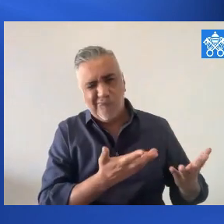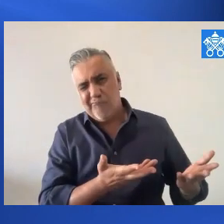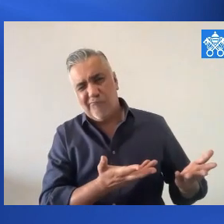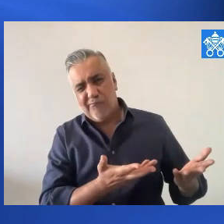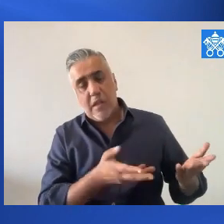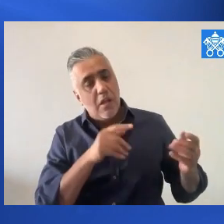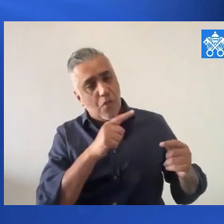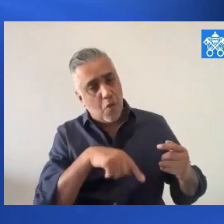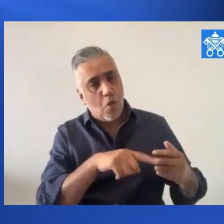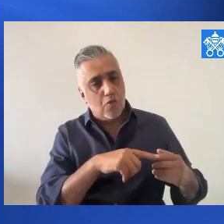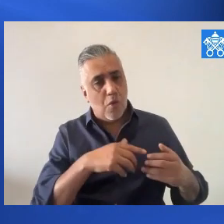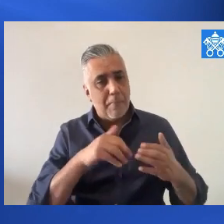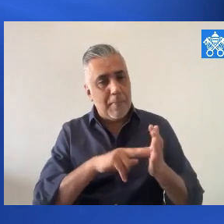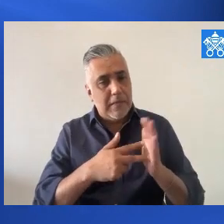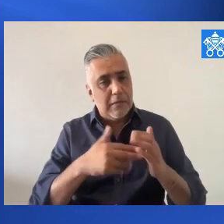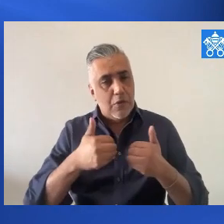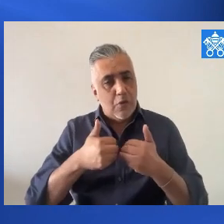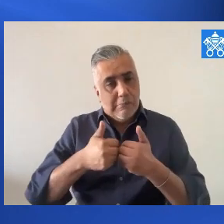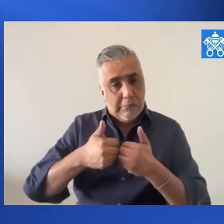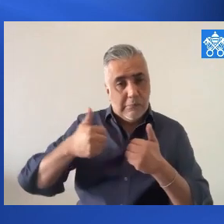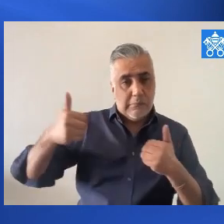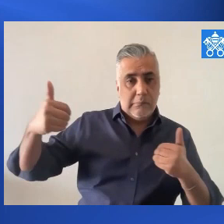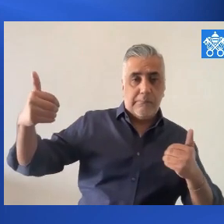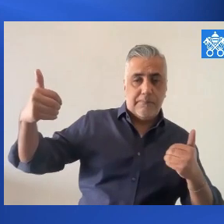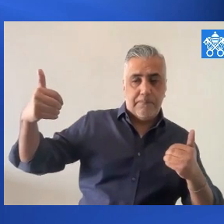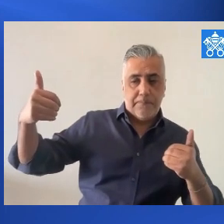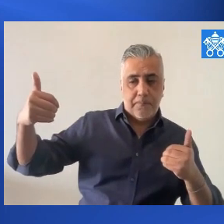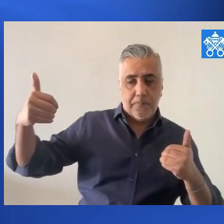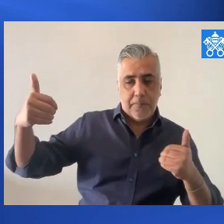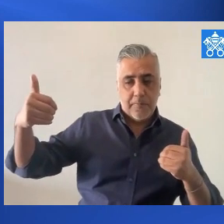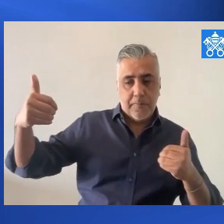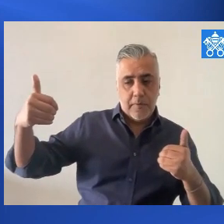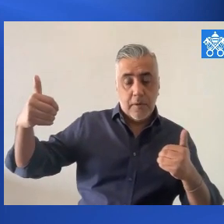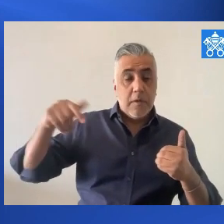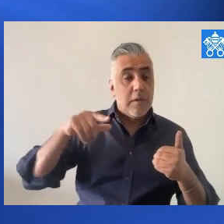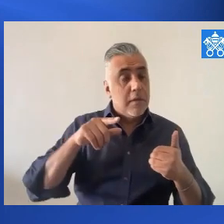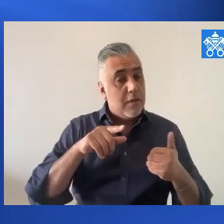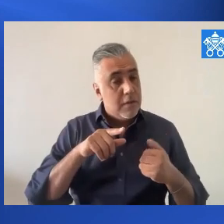Instead, sadness or fear, on the other hand, are signs of distancing from Him.